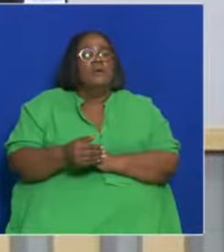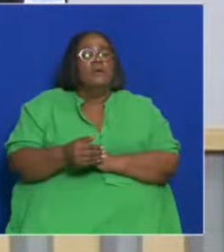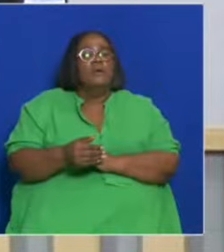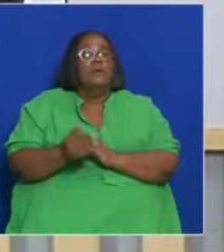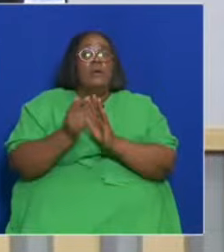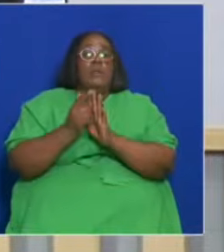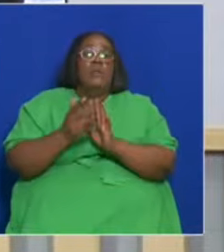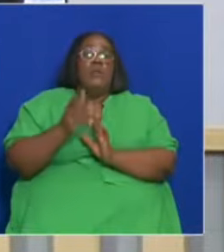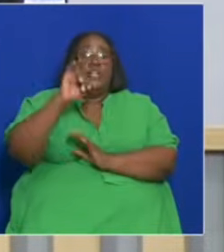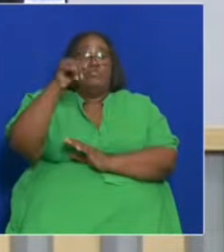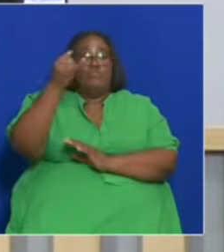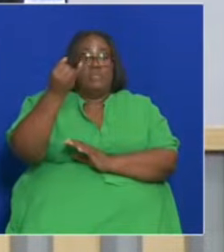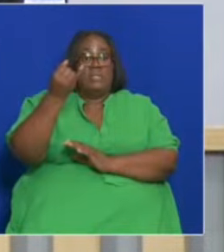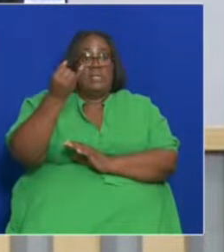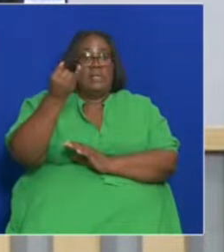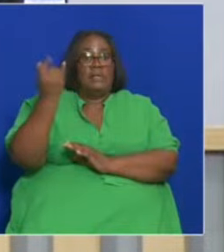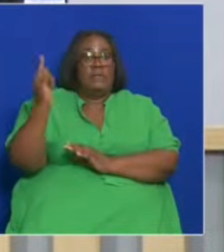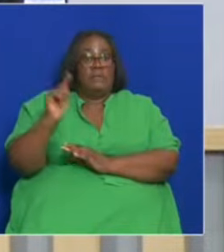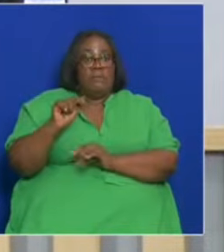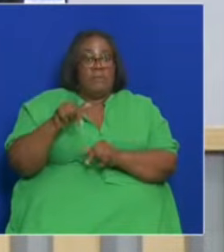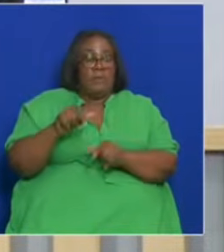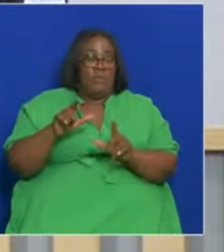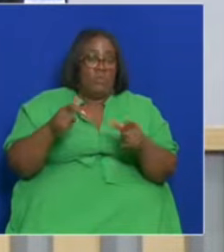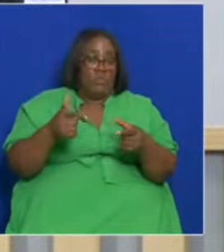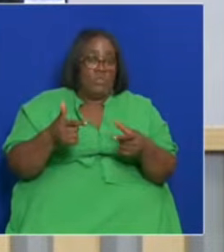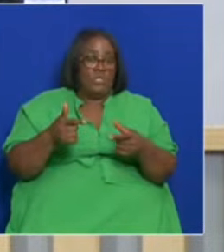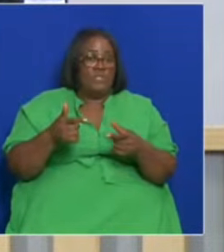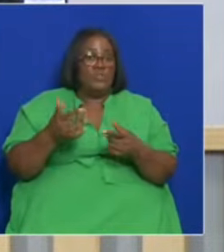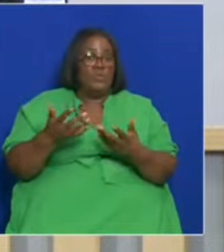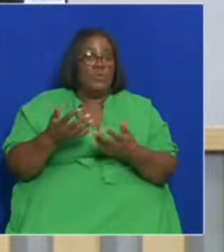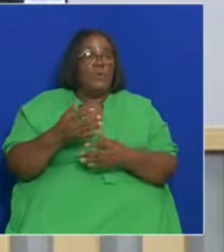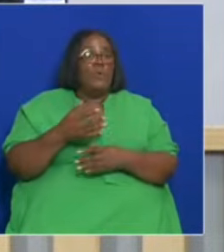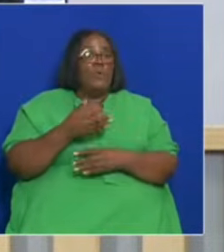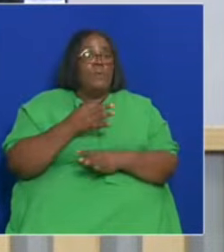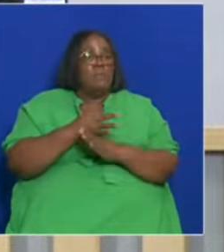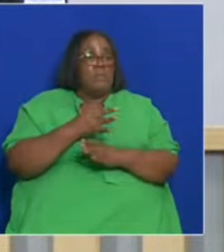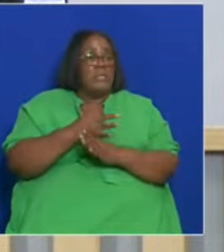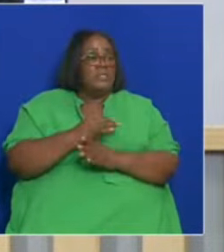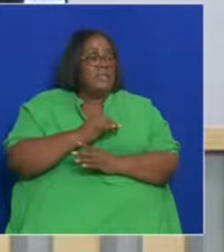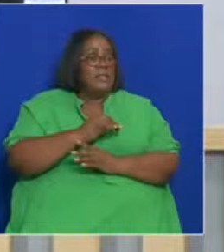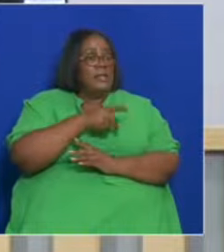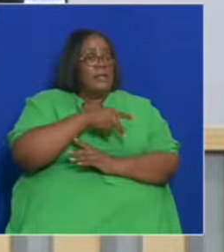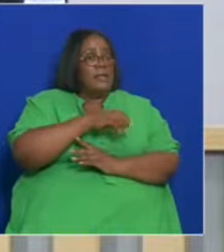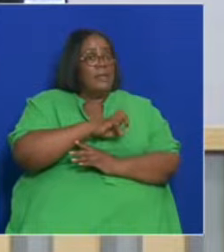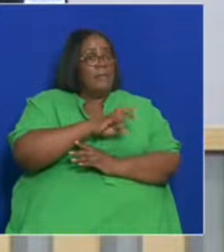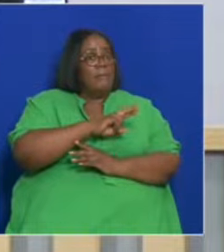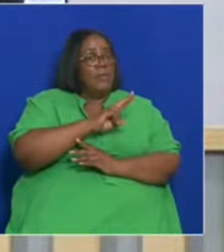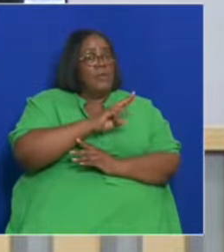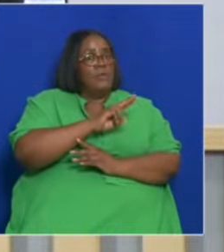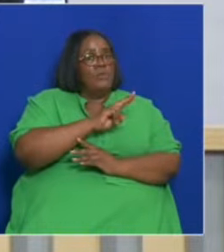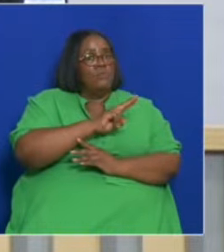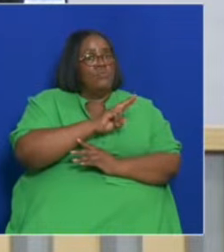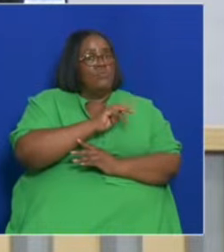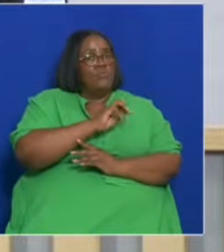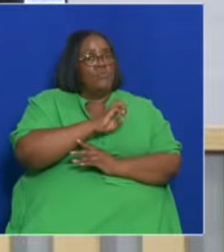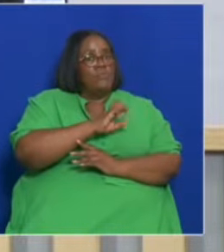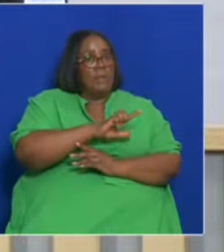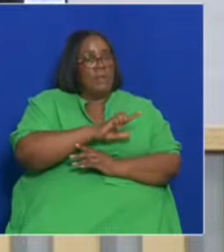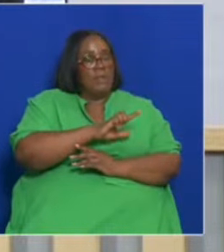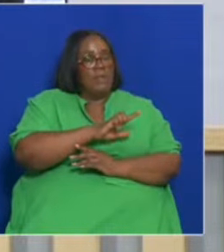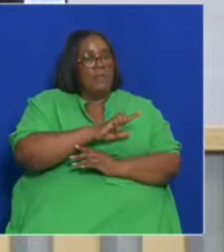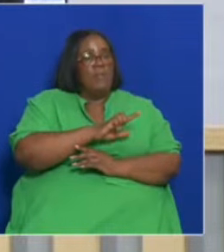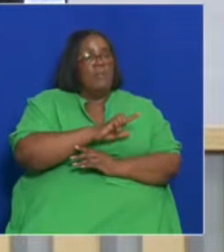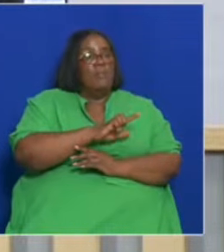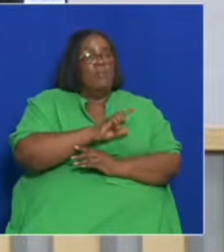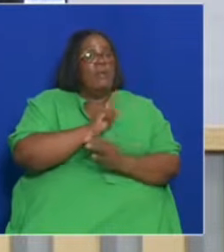so Mr. Paramore had approached you so that you talk to those two, because they were the ones who knew